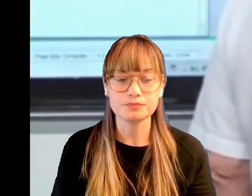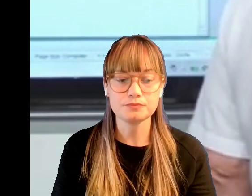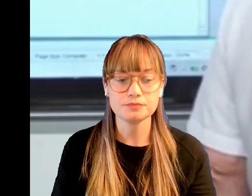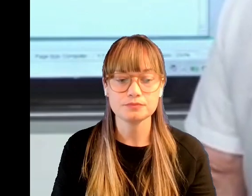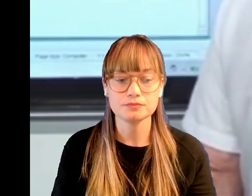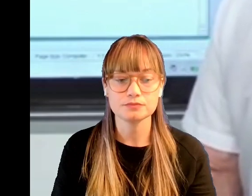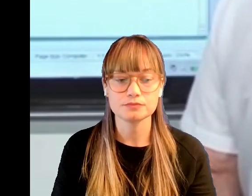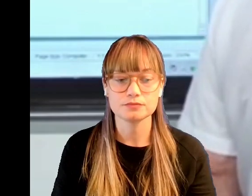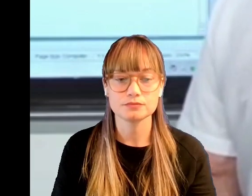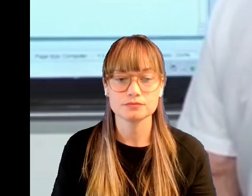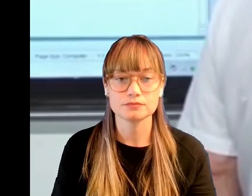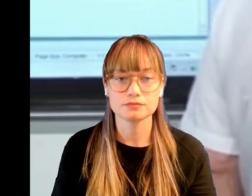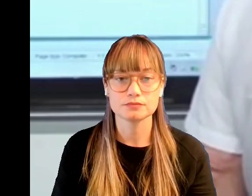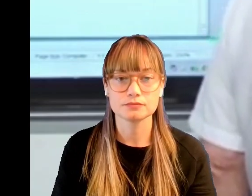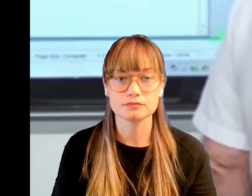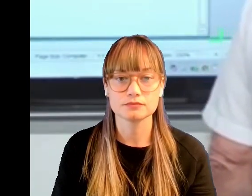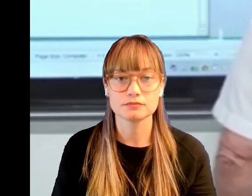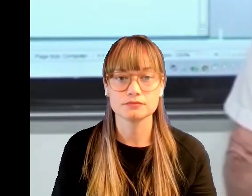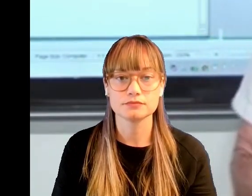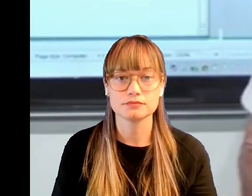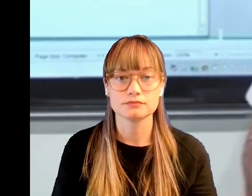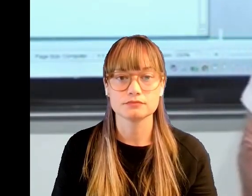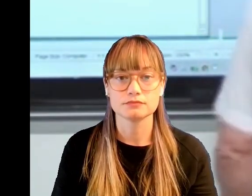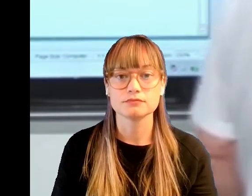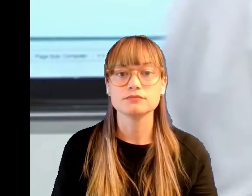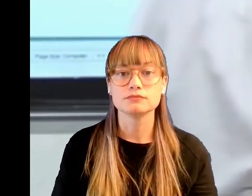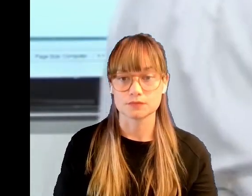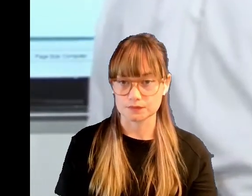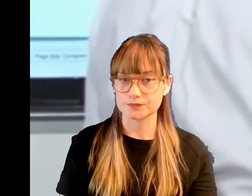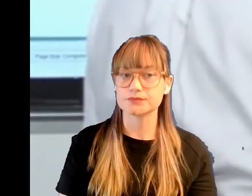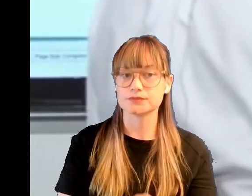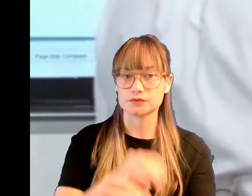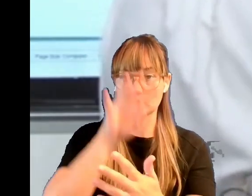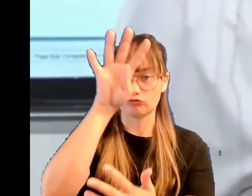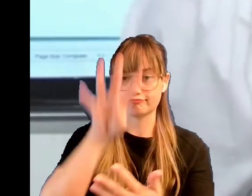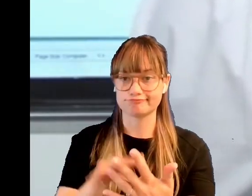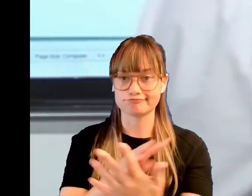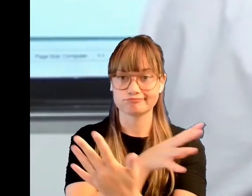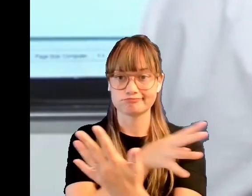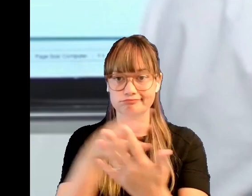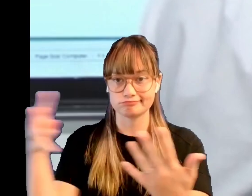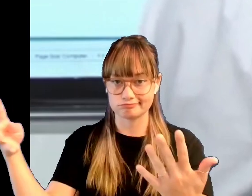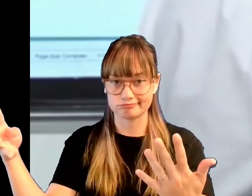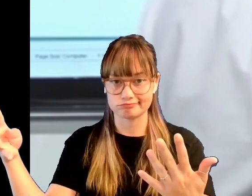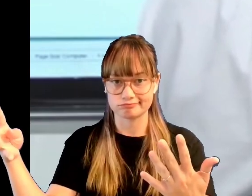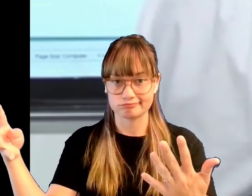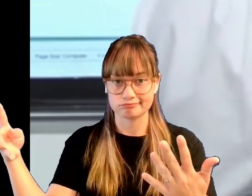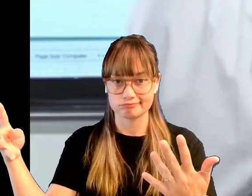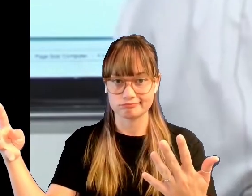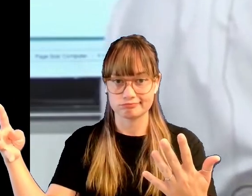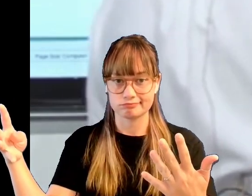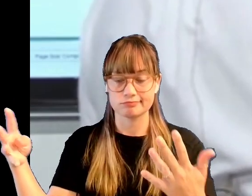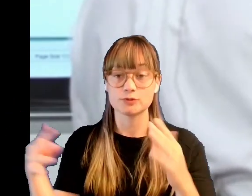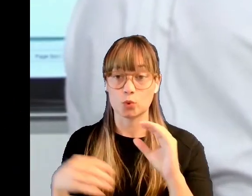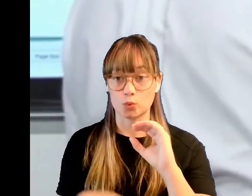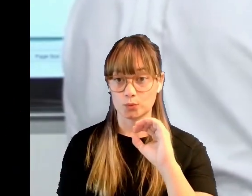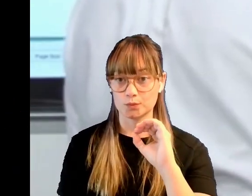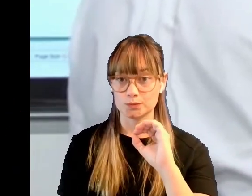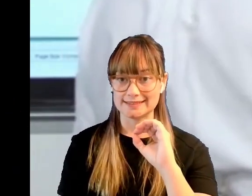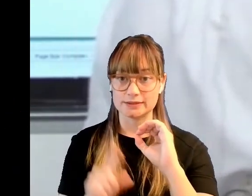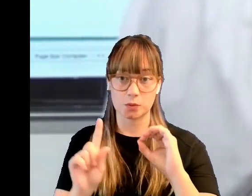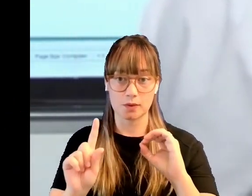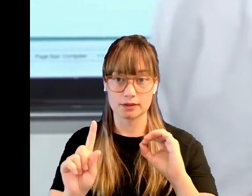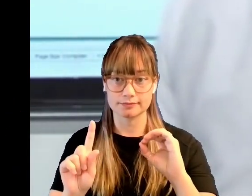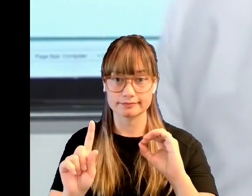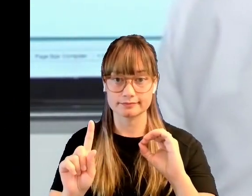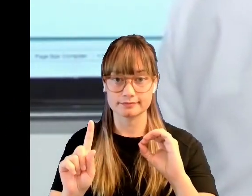So I'm going to draw the graph. 0, 1 is our